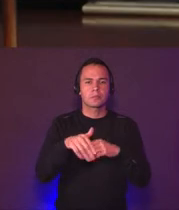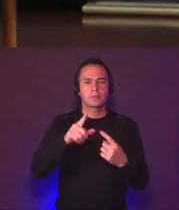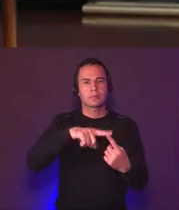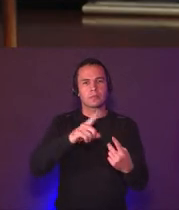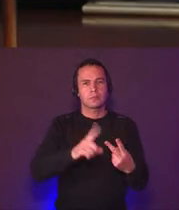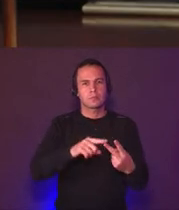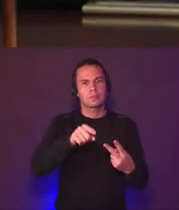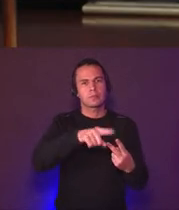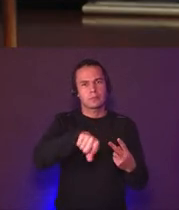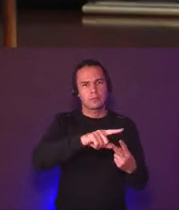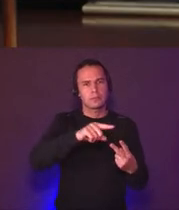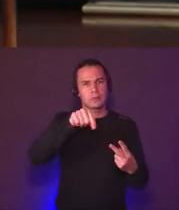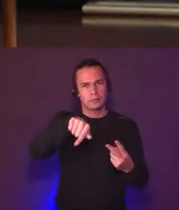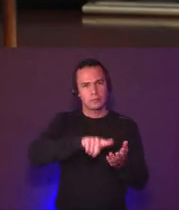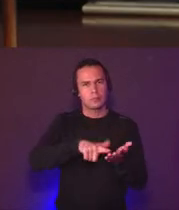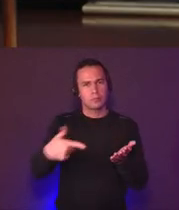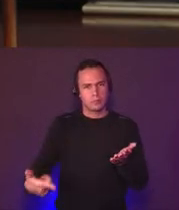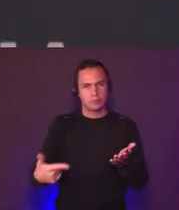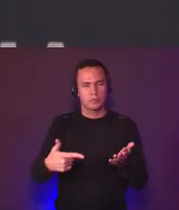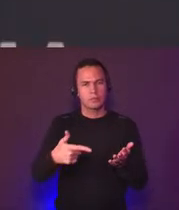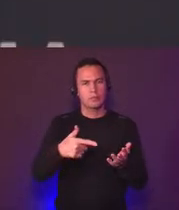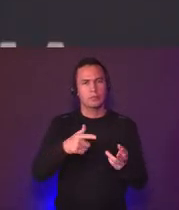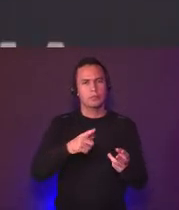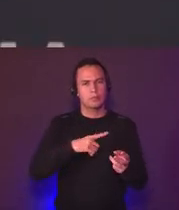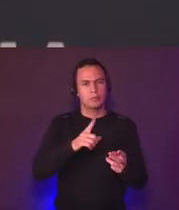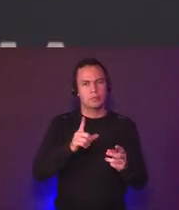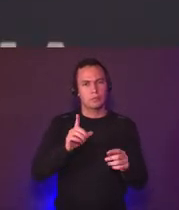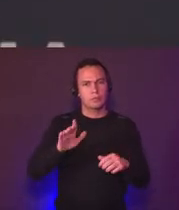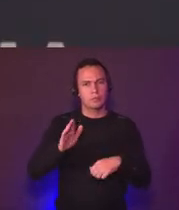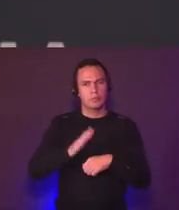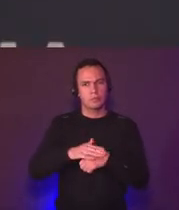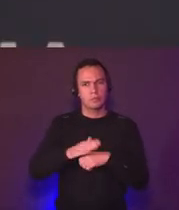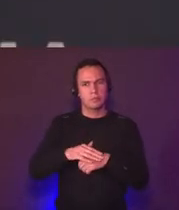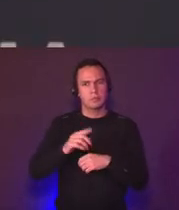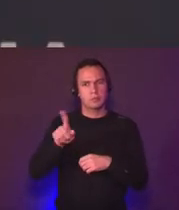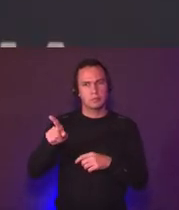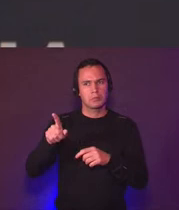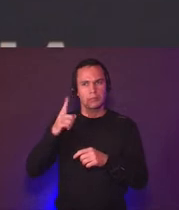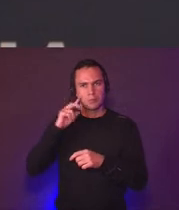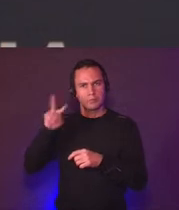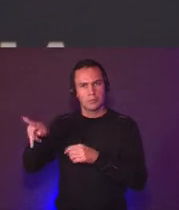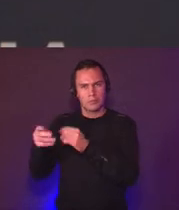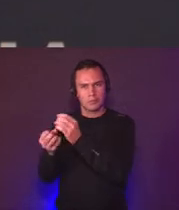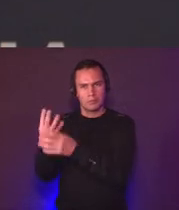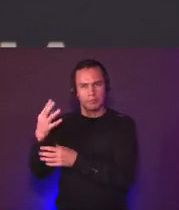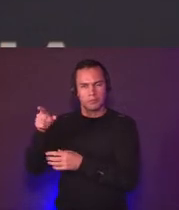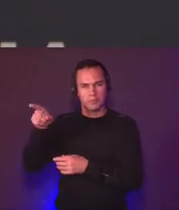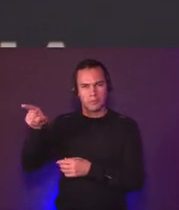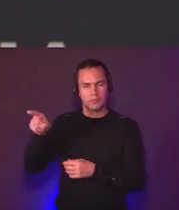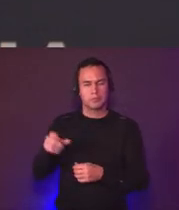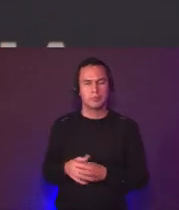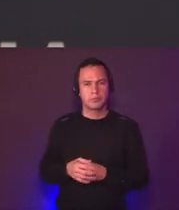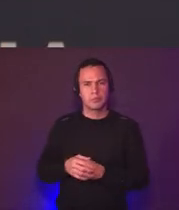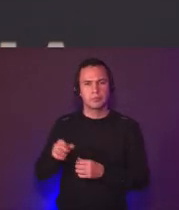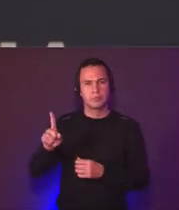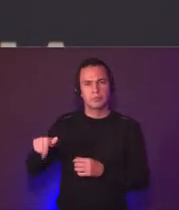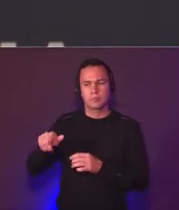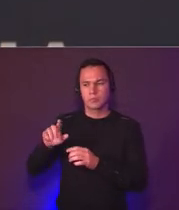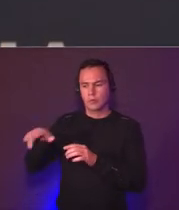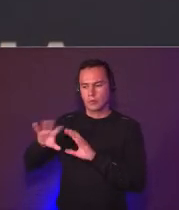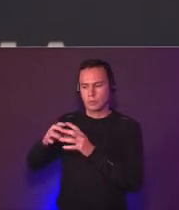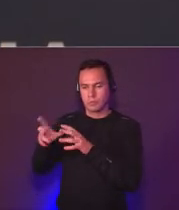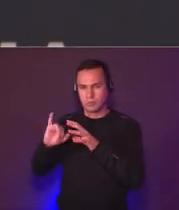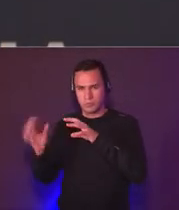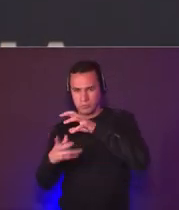journalism. It was conducted by Charles Lewis, who was the founder of the International Consortium of Investigative Journalism. Many of